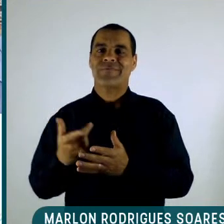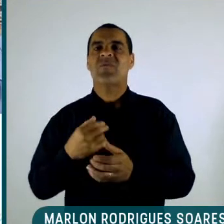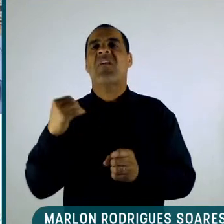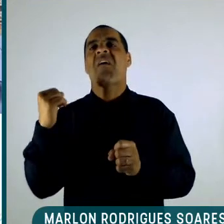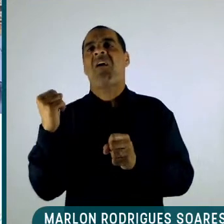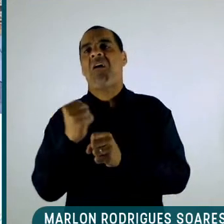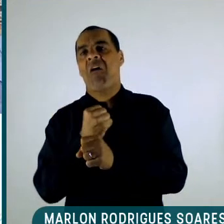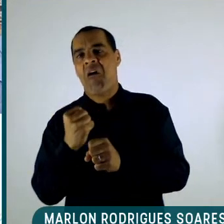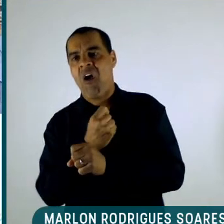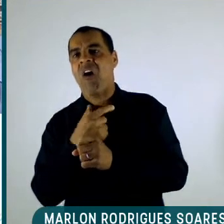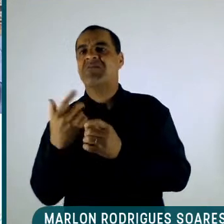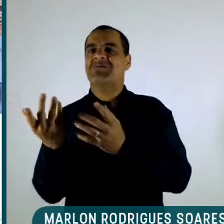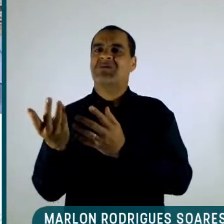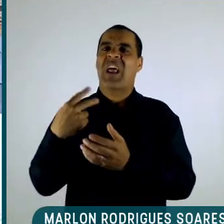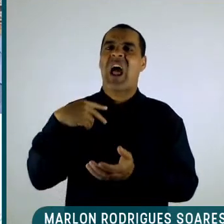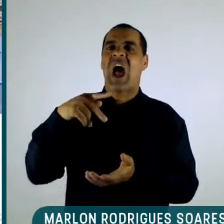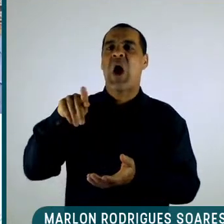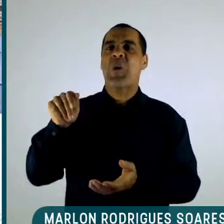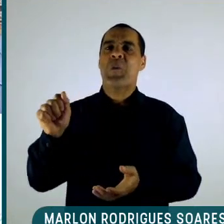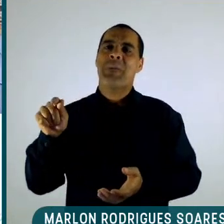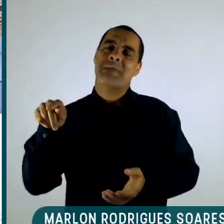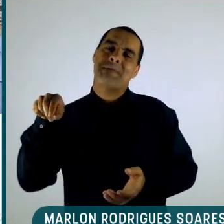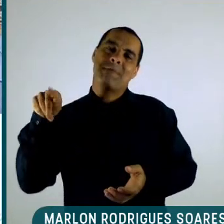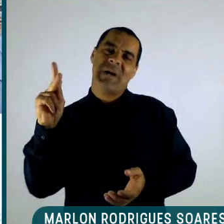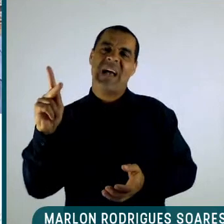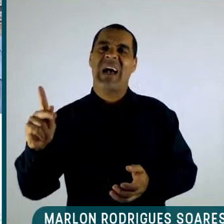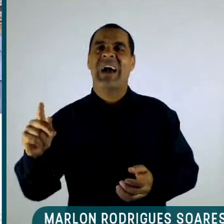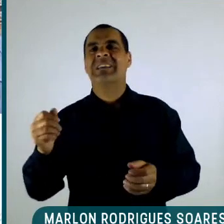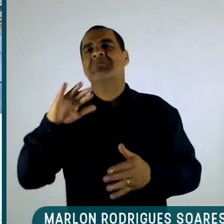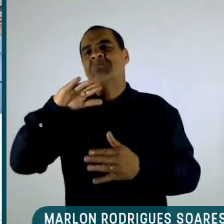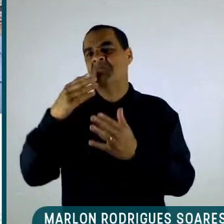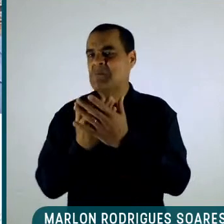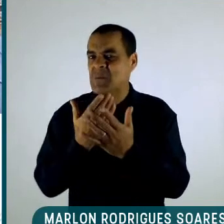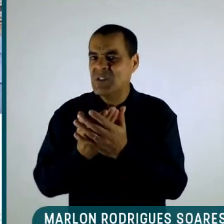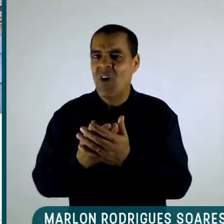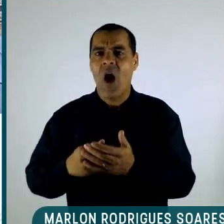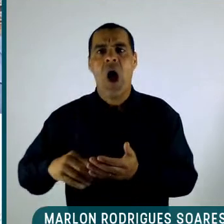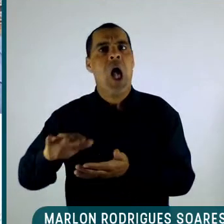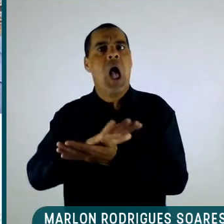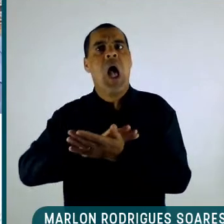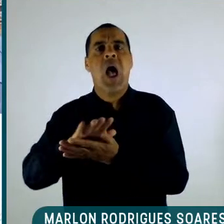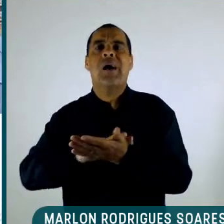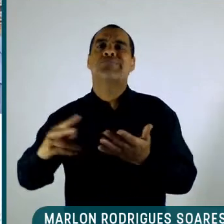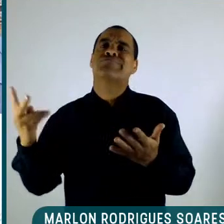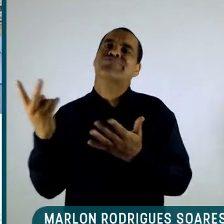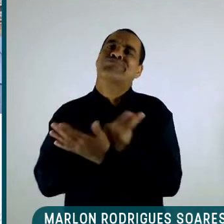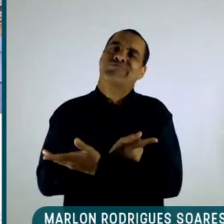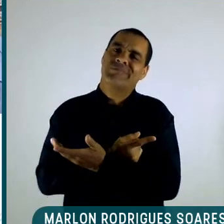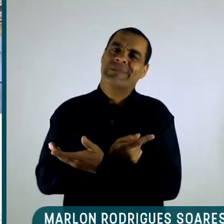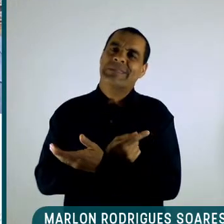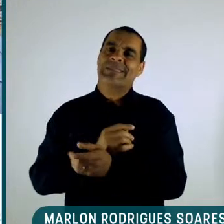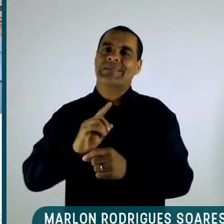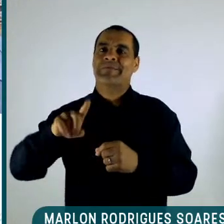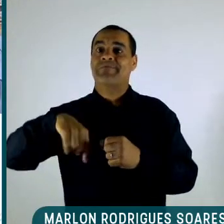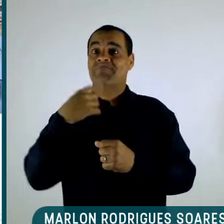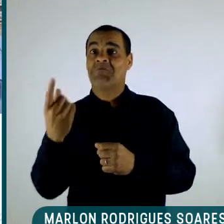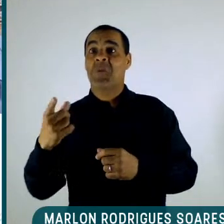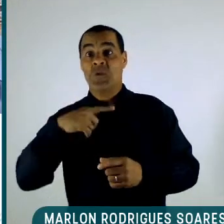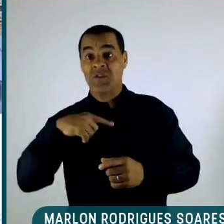great infrastructure, constructions, parks, and schools that were to be built did not happen. So, in a situation like